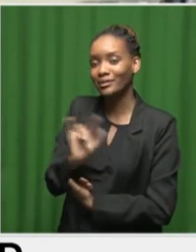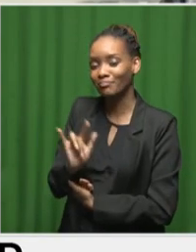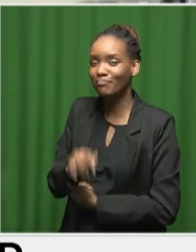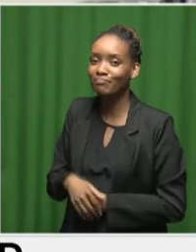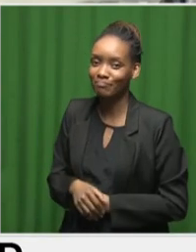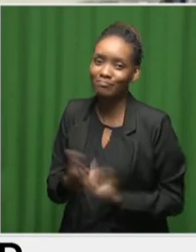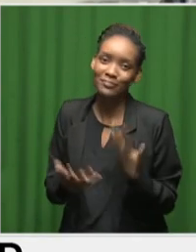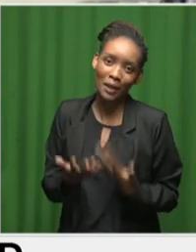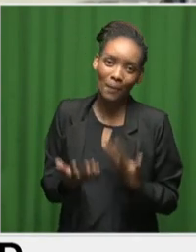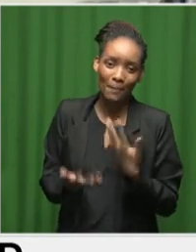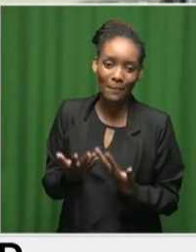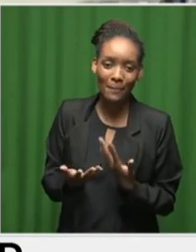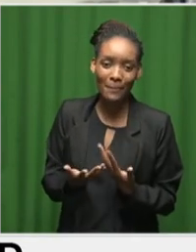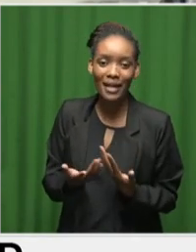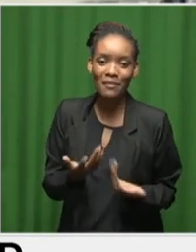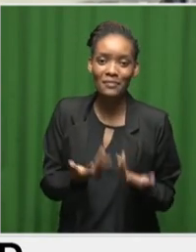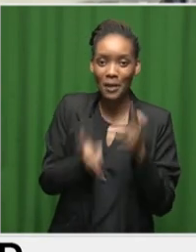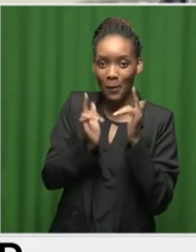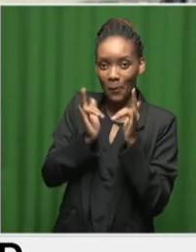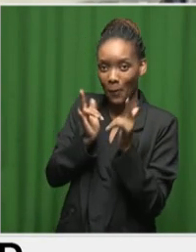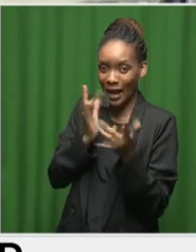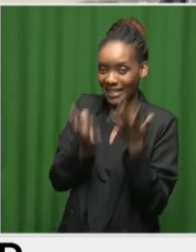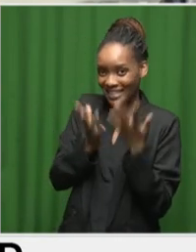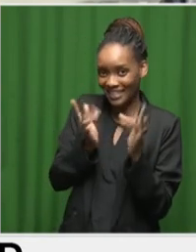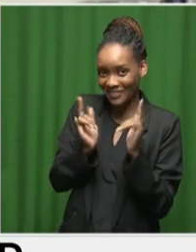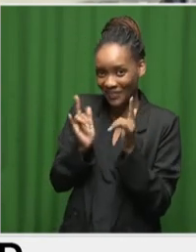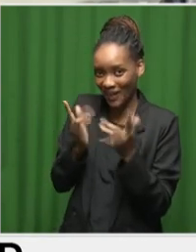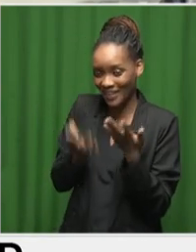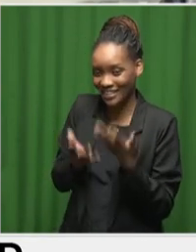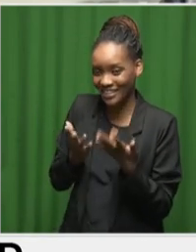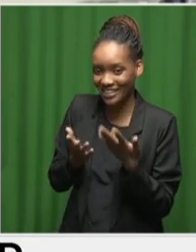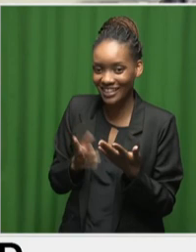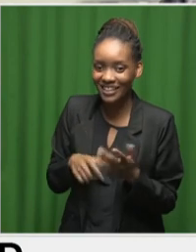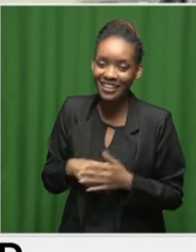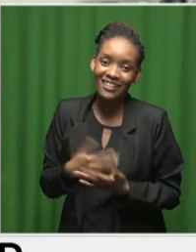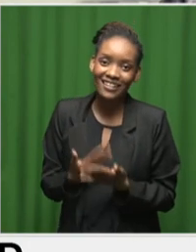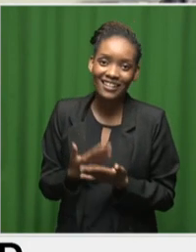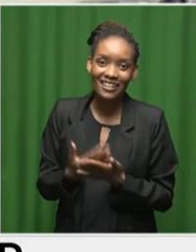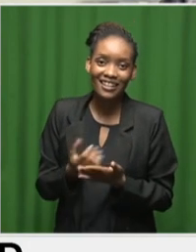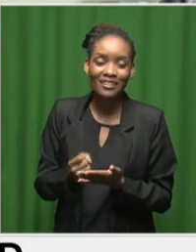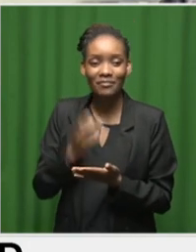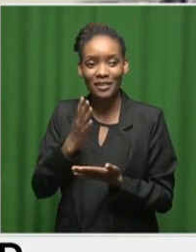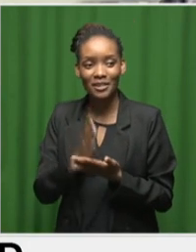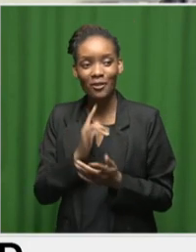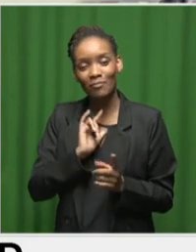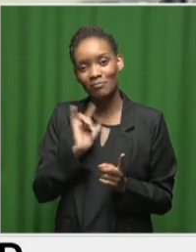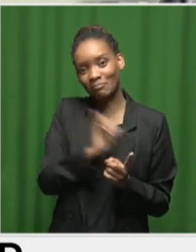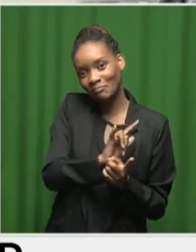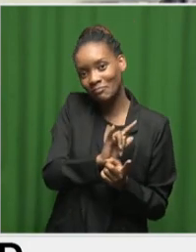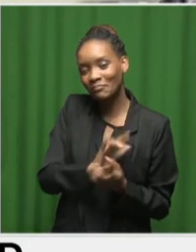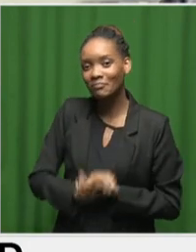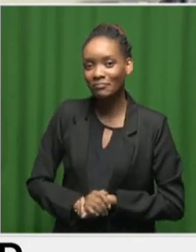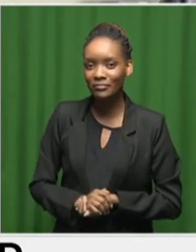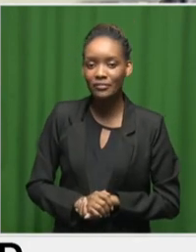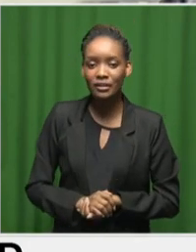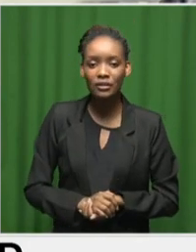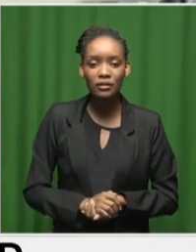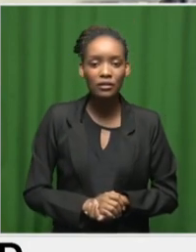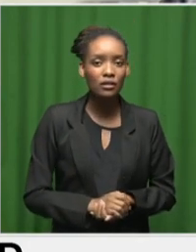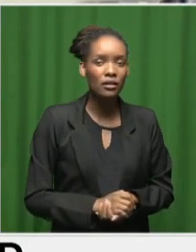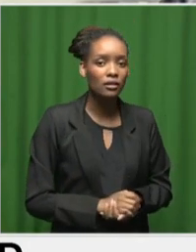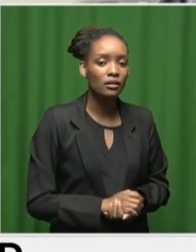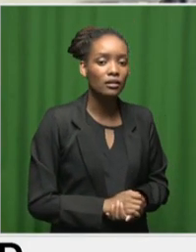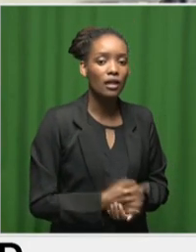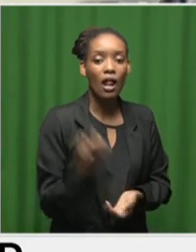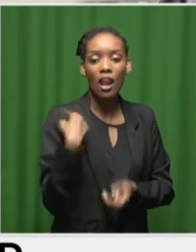and perhaps maybe he's even watching, and we can make sure that we send our love to him personally. Yes. A very big year